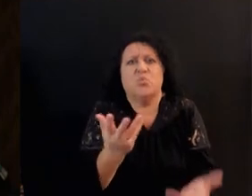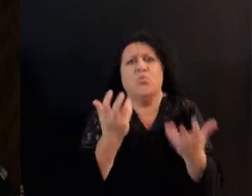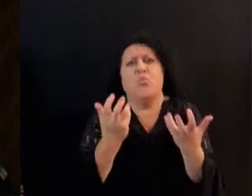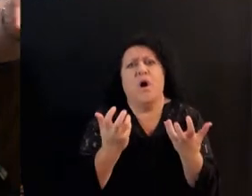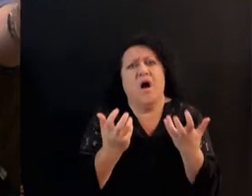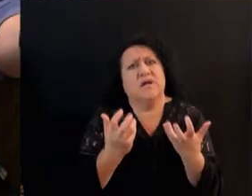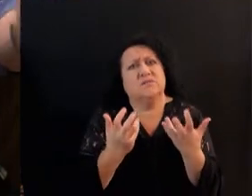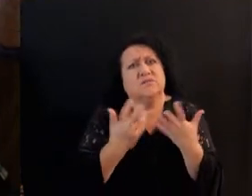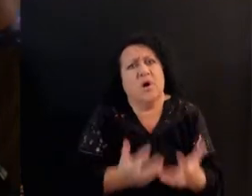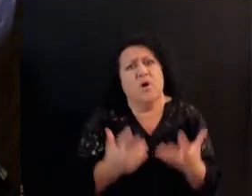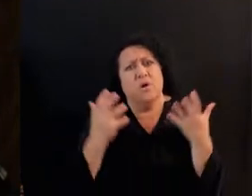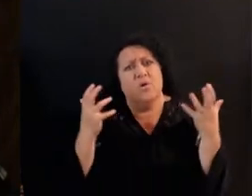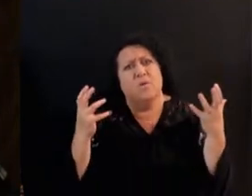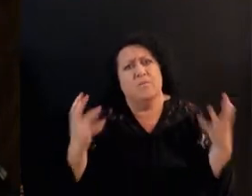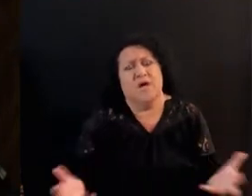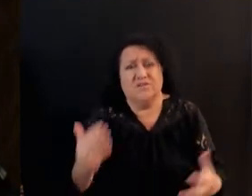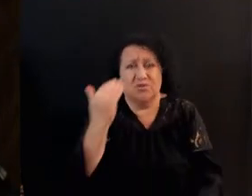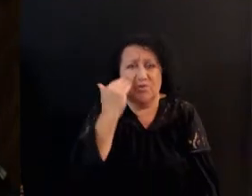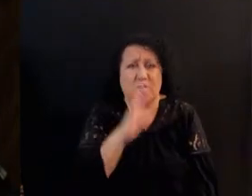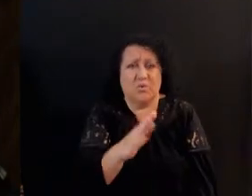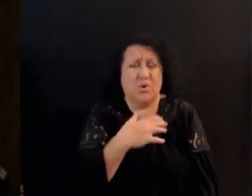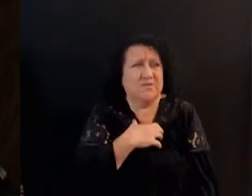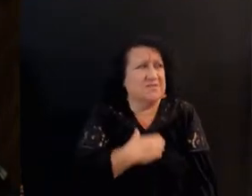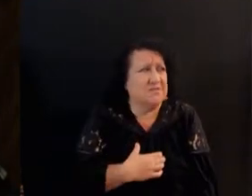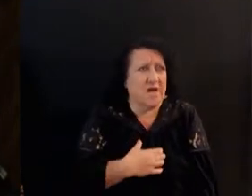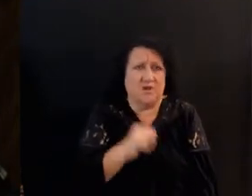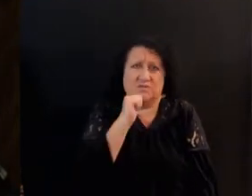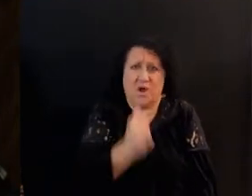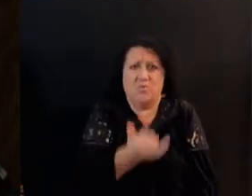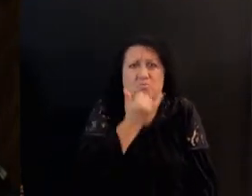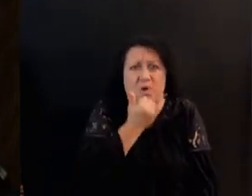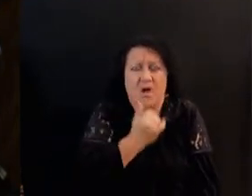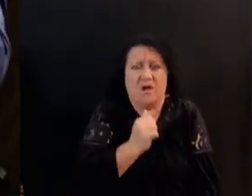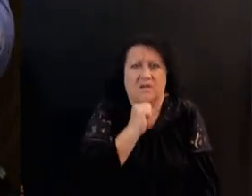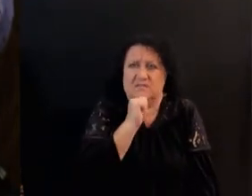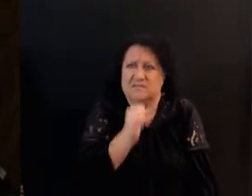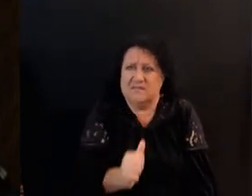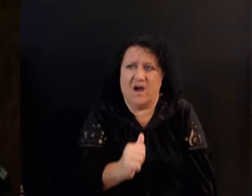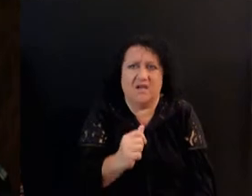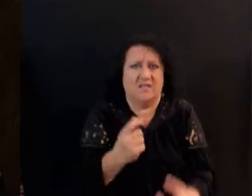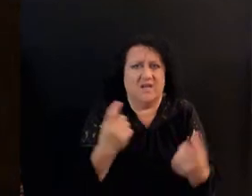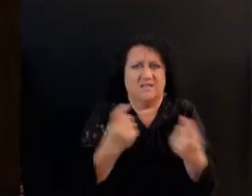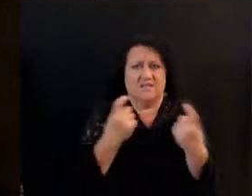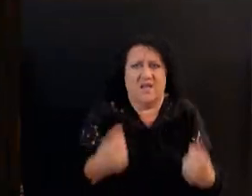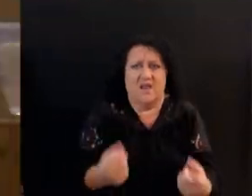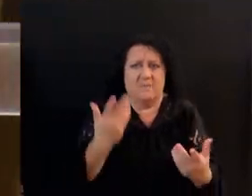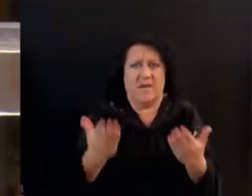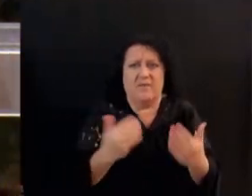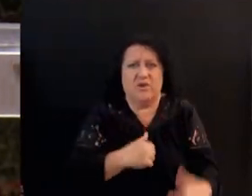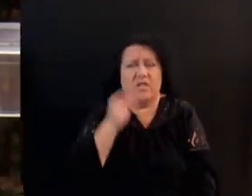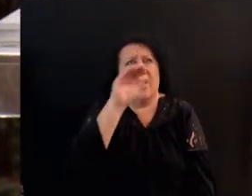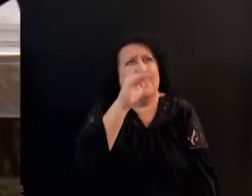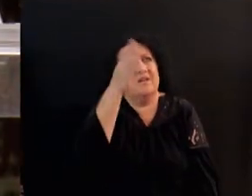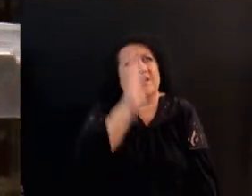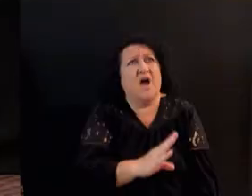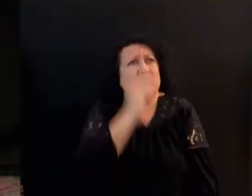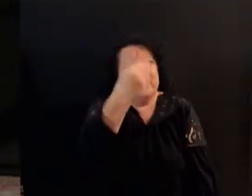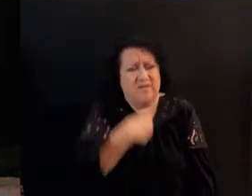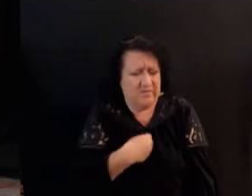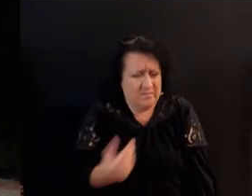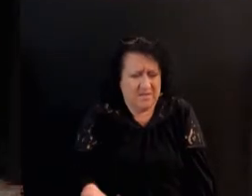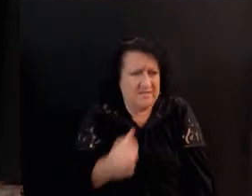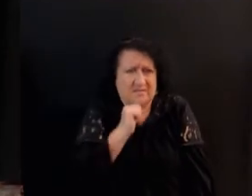being, and you know it's not wrong, you know it's not sinful, and you're asking God, why hasn't this come to pass? Why haven't you brought